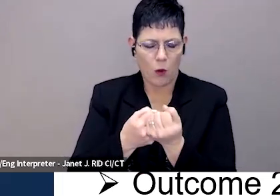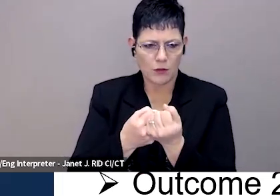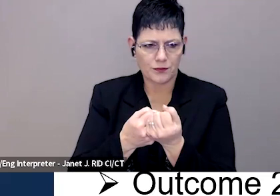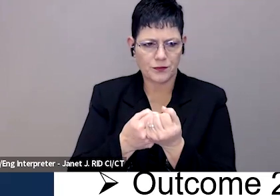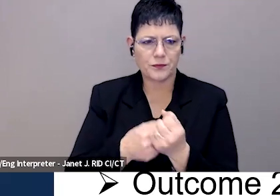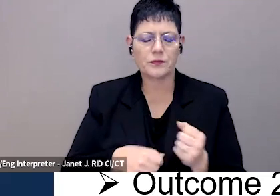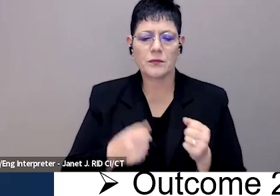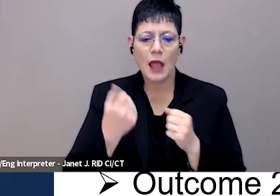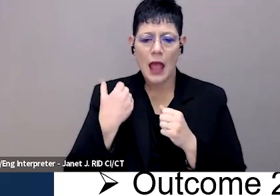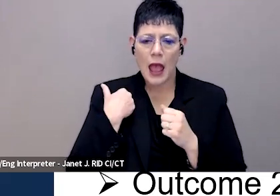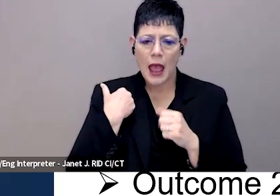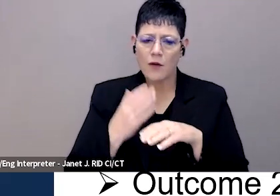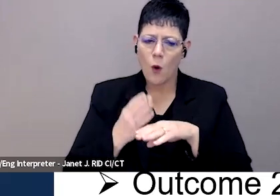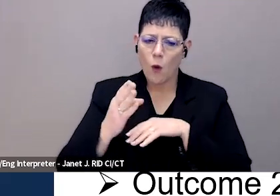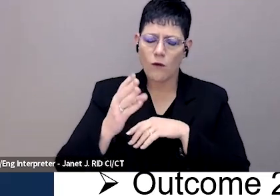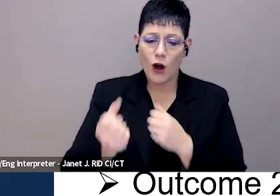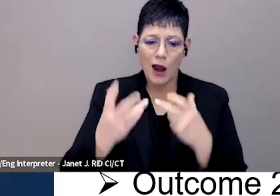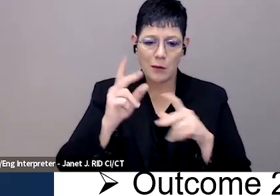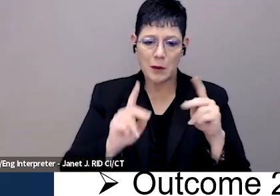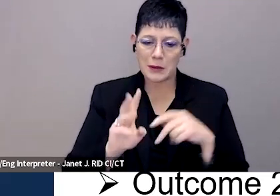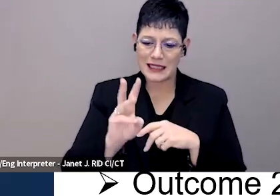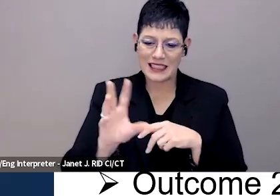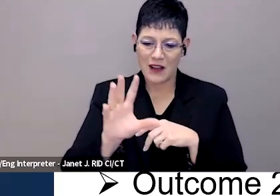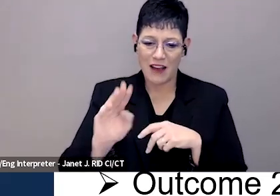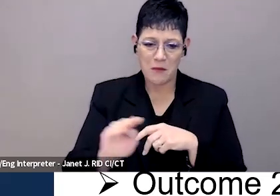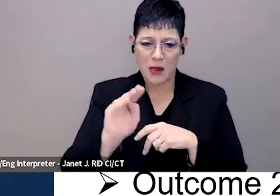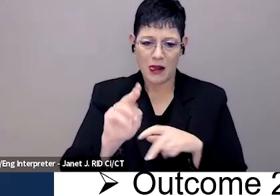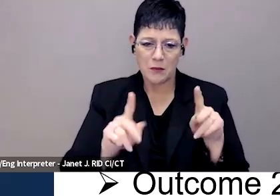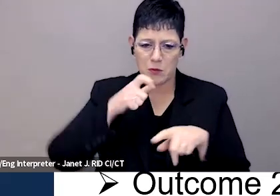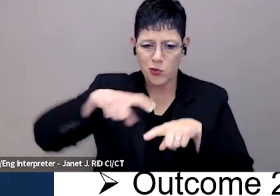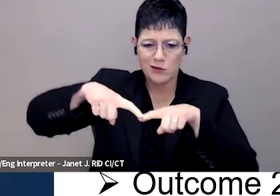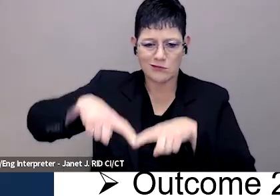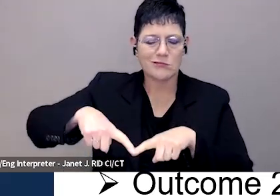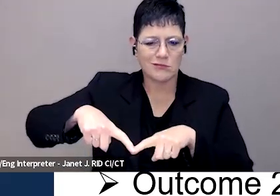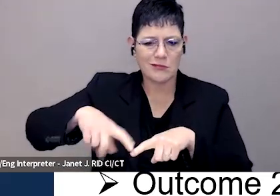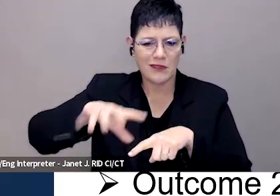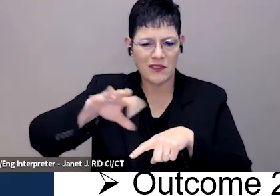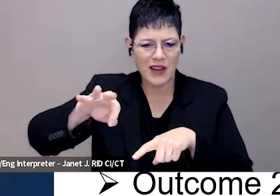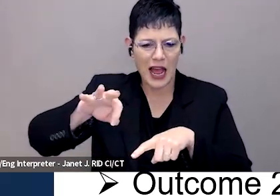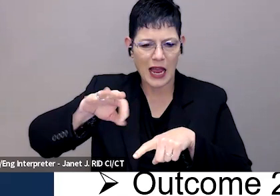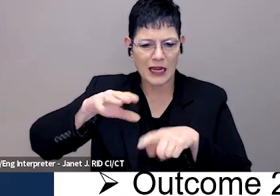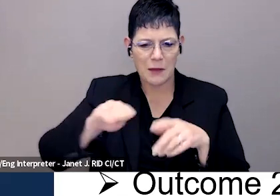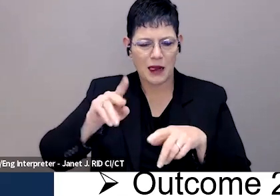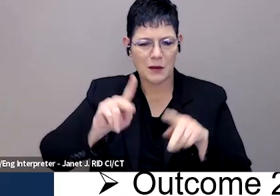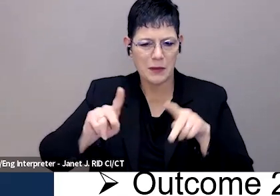age 65 and older last year who relied on Medicare for their health care. But it's also important to remember that Medicare provided health care to